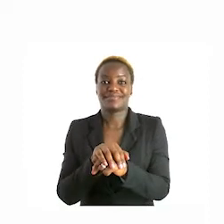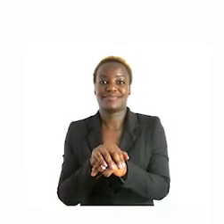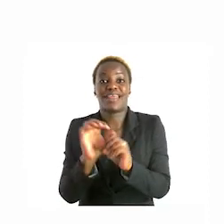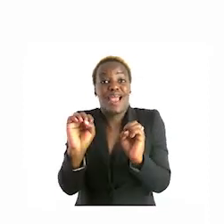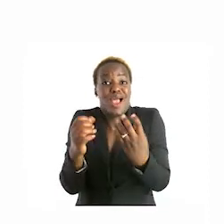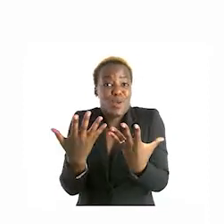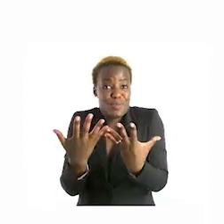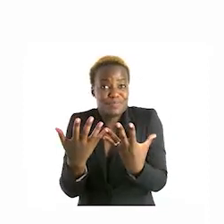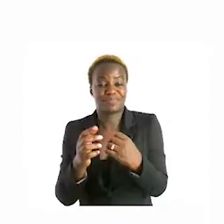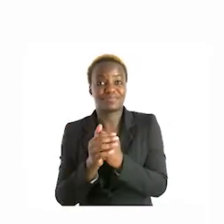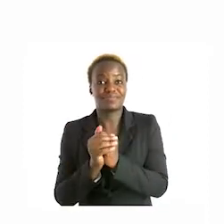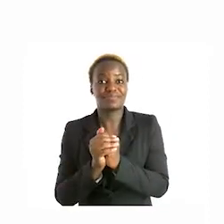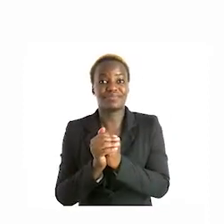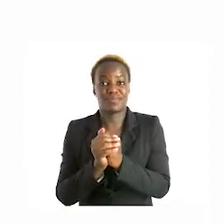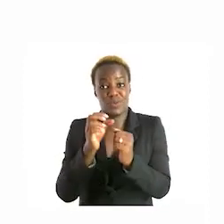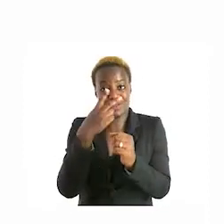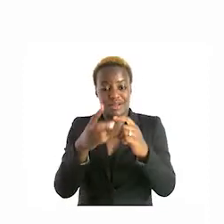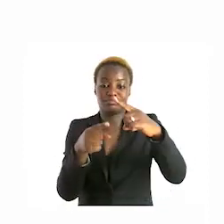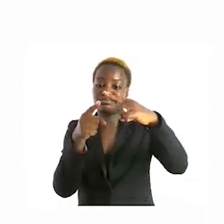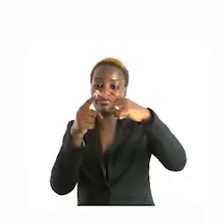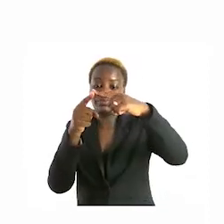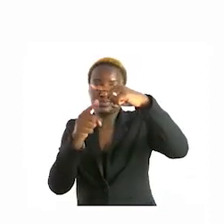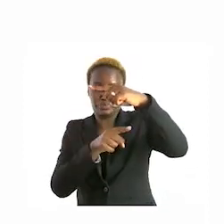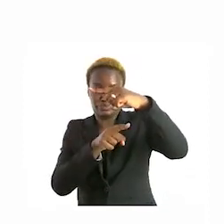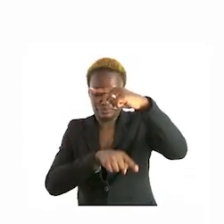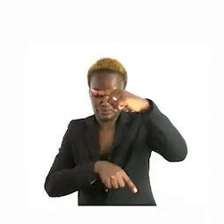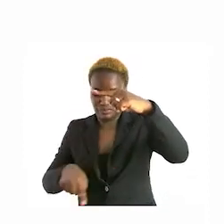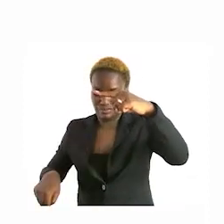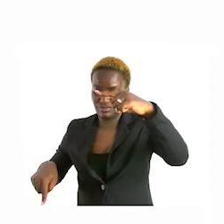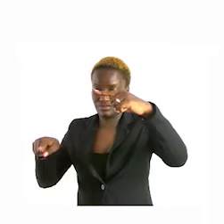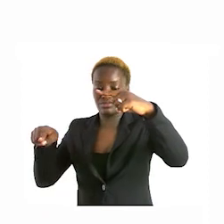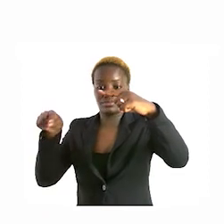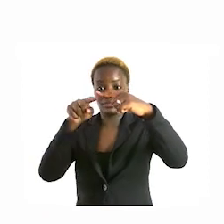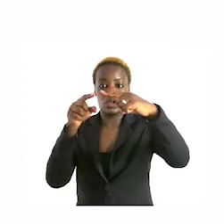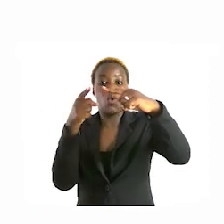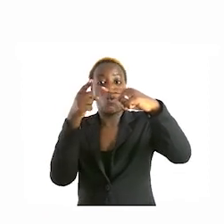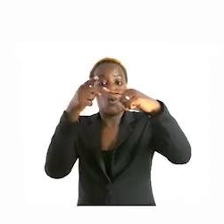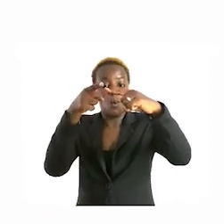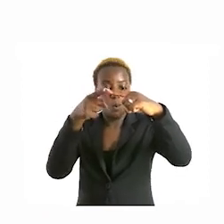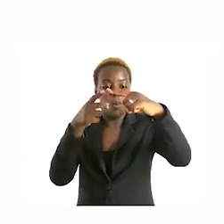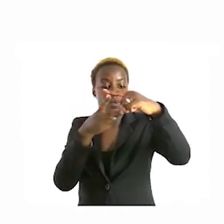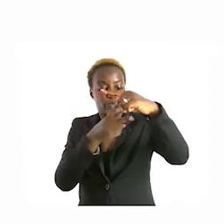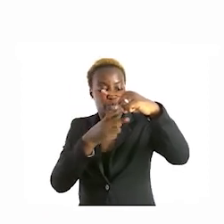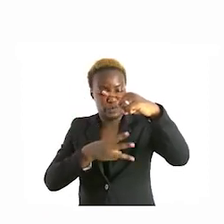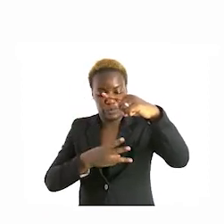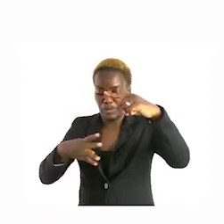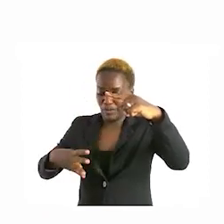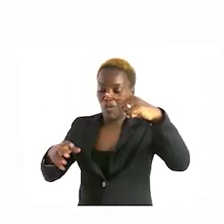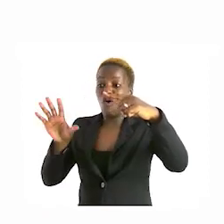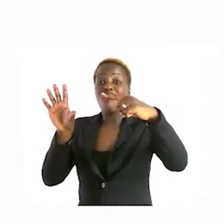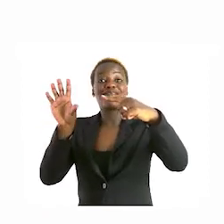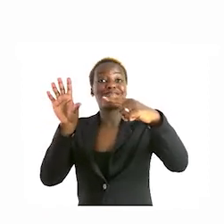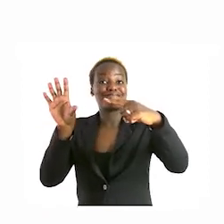can count 1, 2, 3, 4, 5 angles. So we write the 5